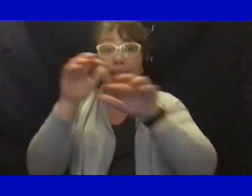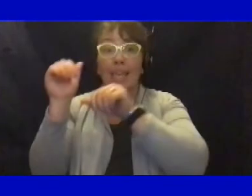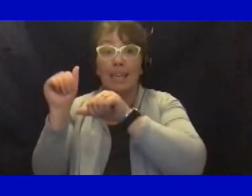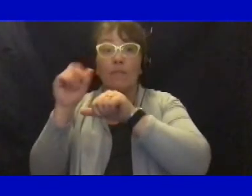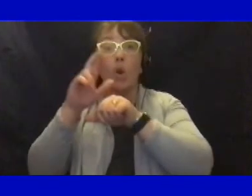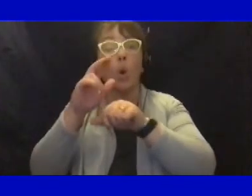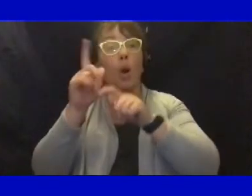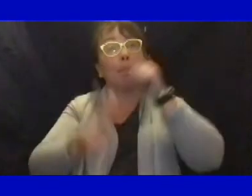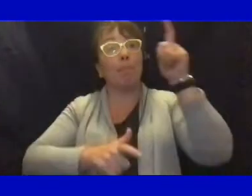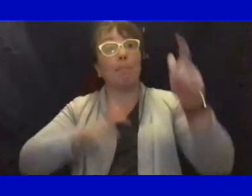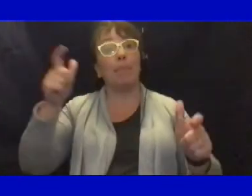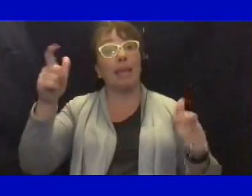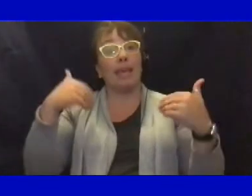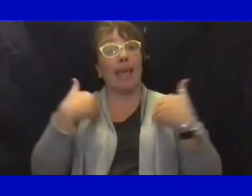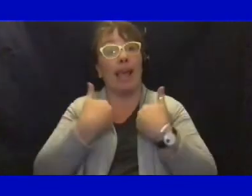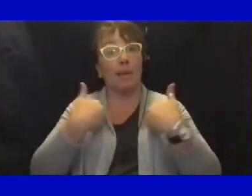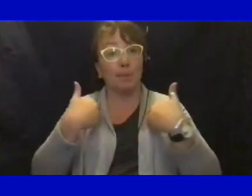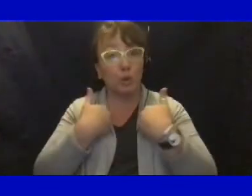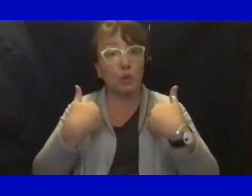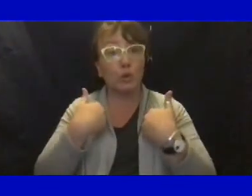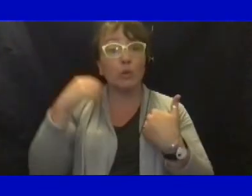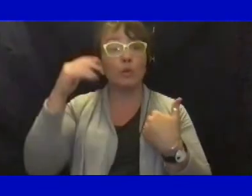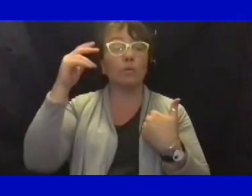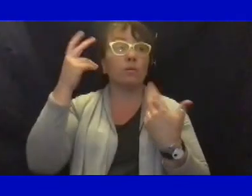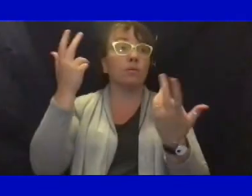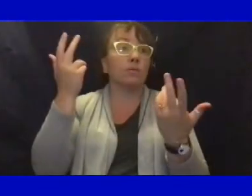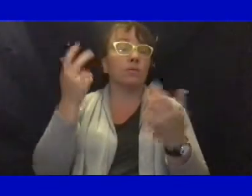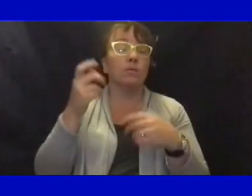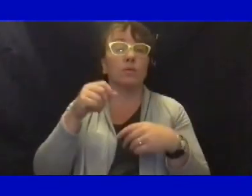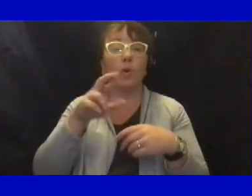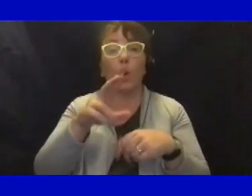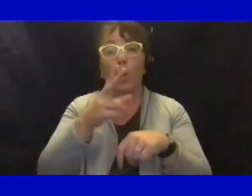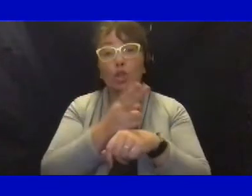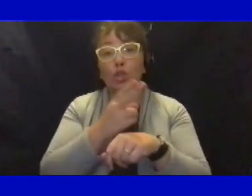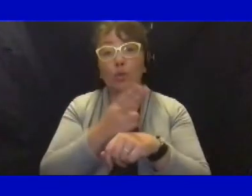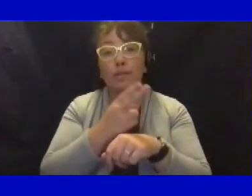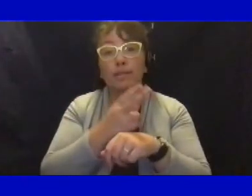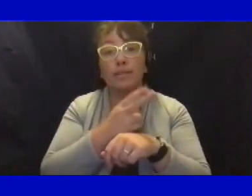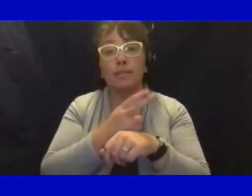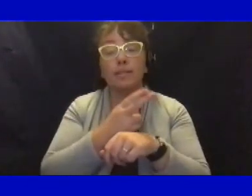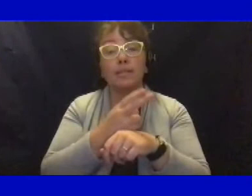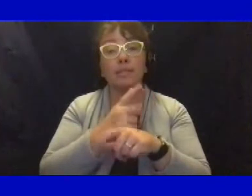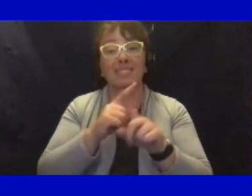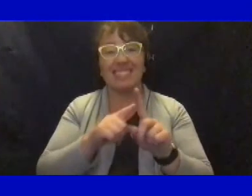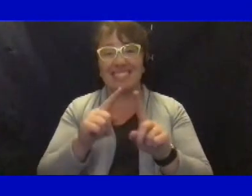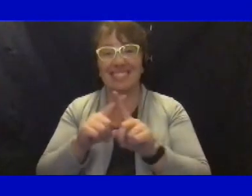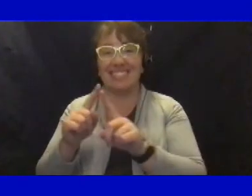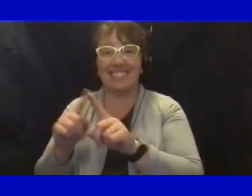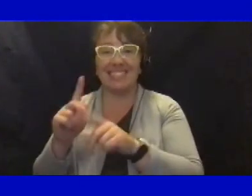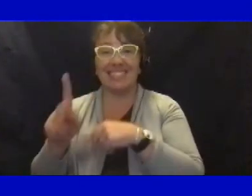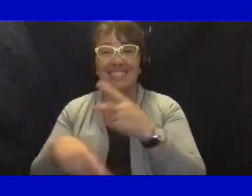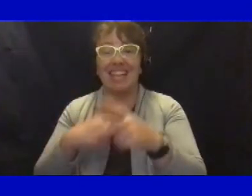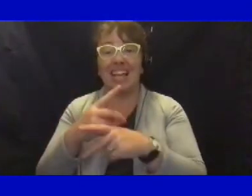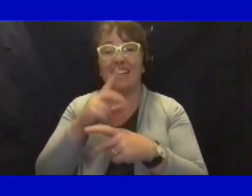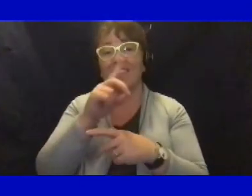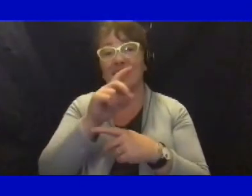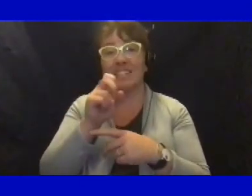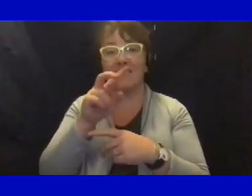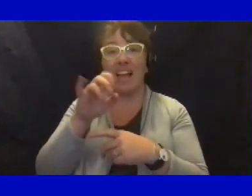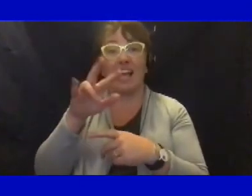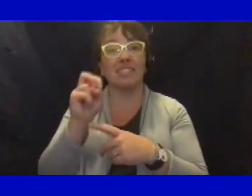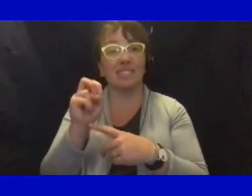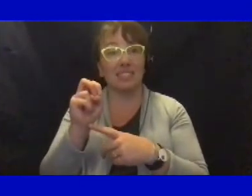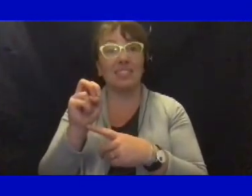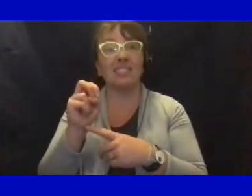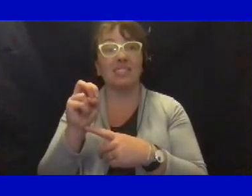animals, if you are using assistive devices, this may be the best time for you to evacuate and get to